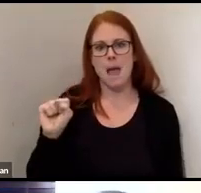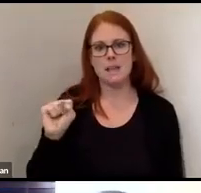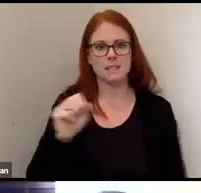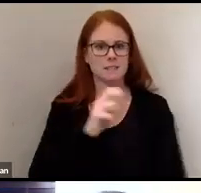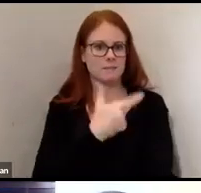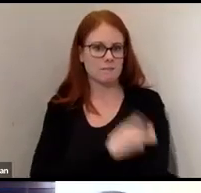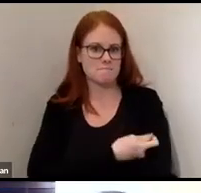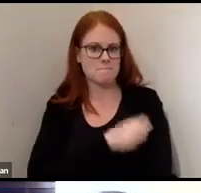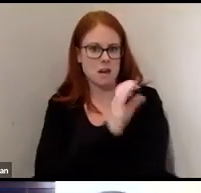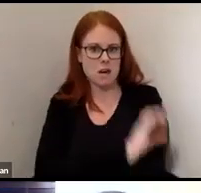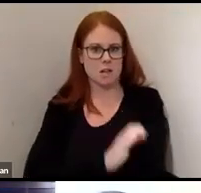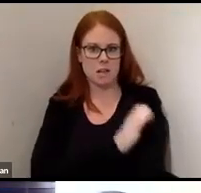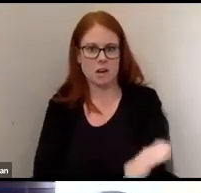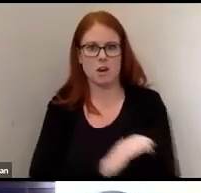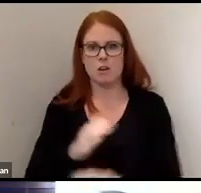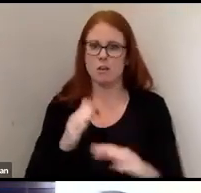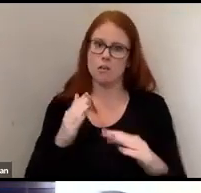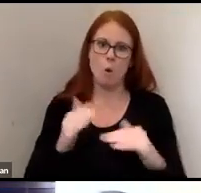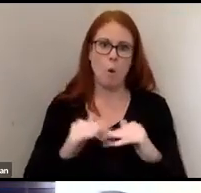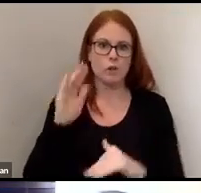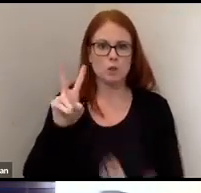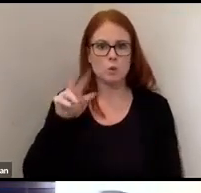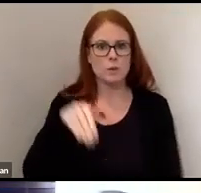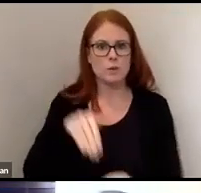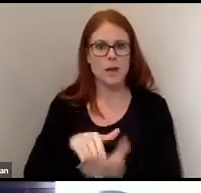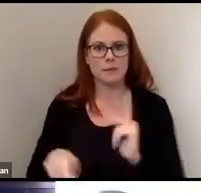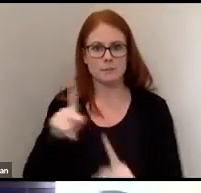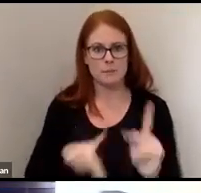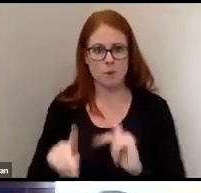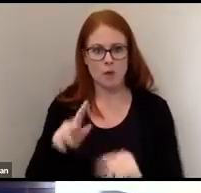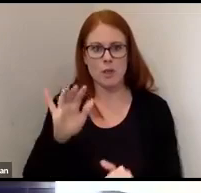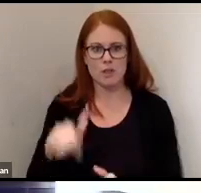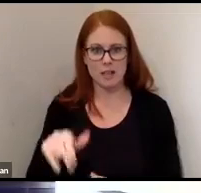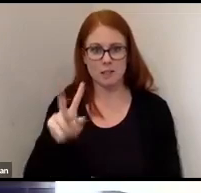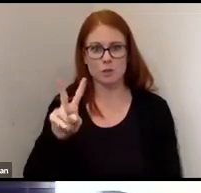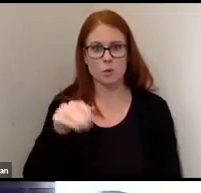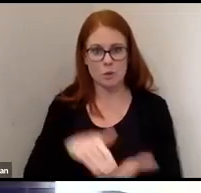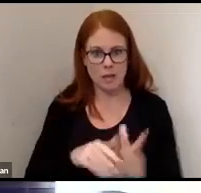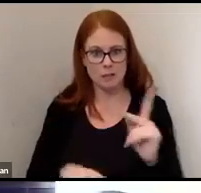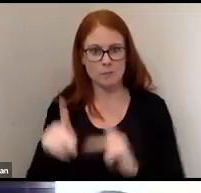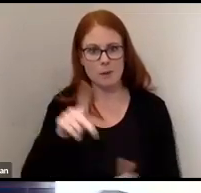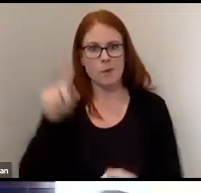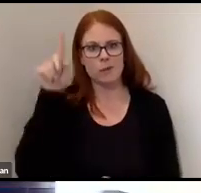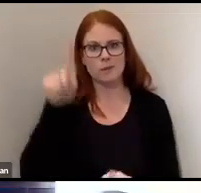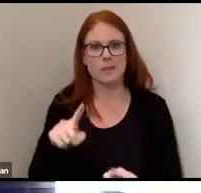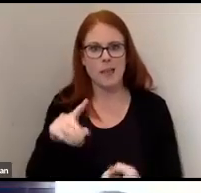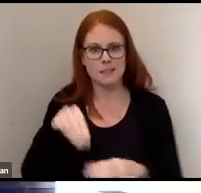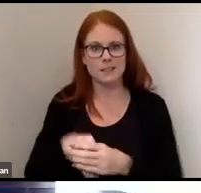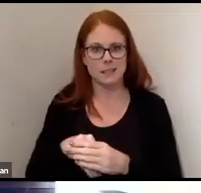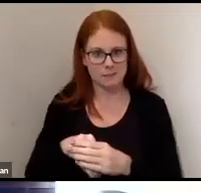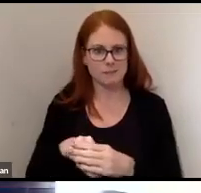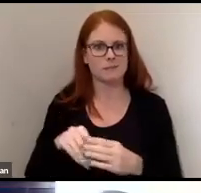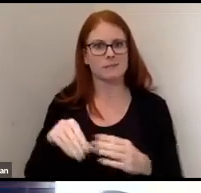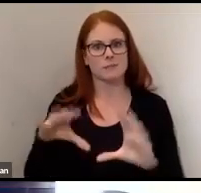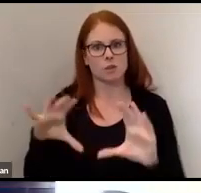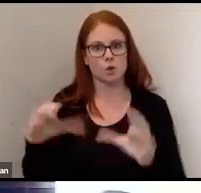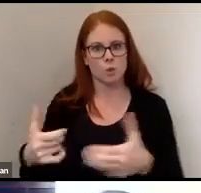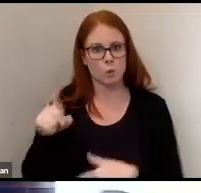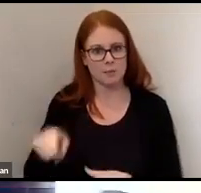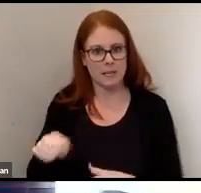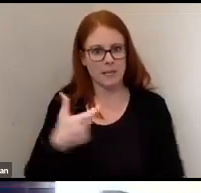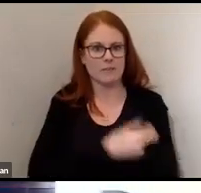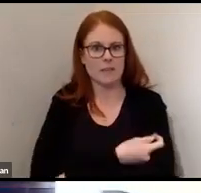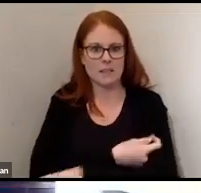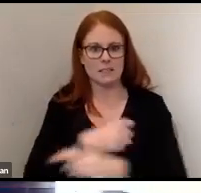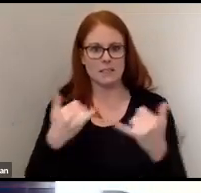they vaccinated over 2,000 people. That's 2,000 persons fewer in the pool that we have to worry about. So the